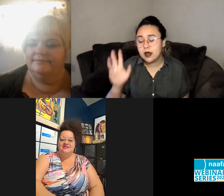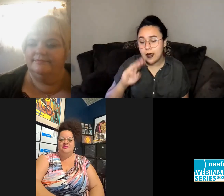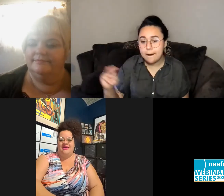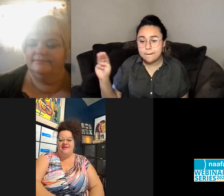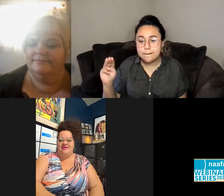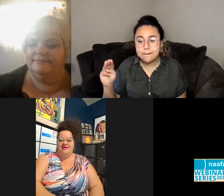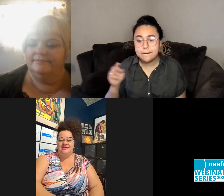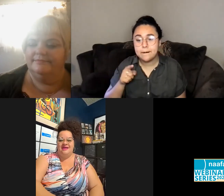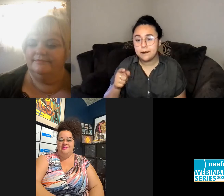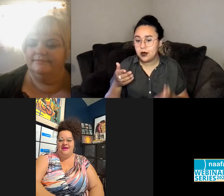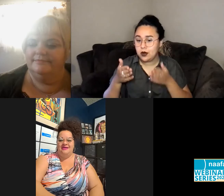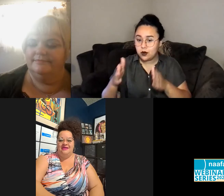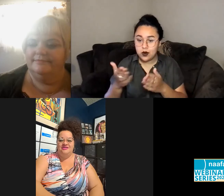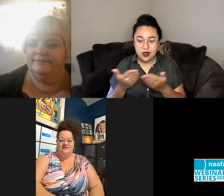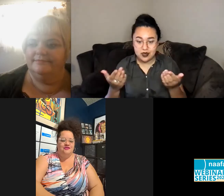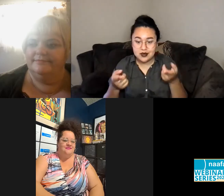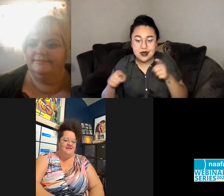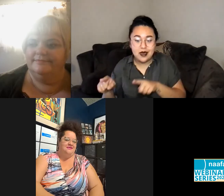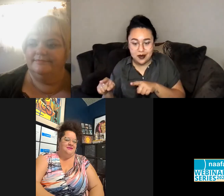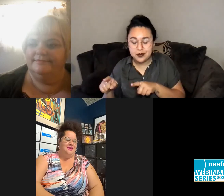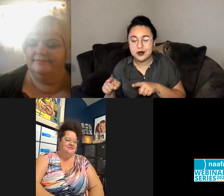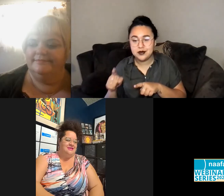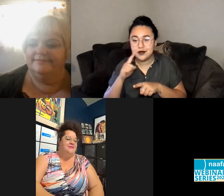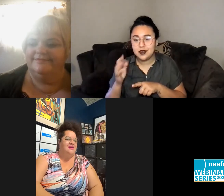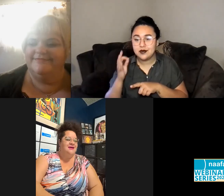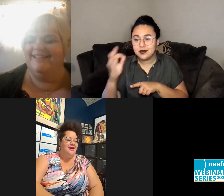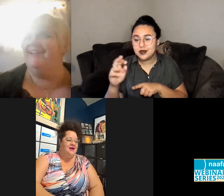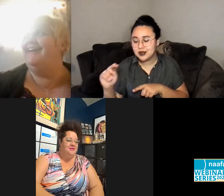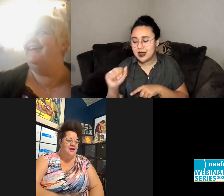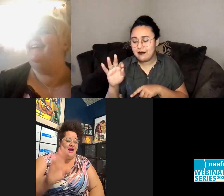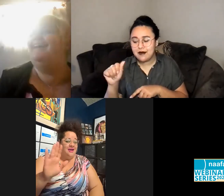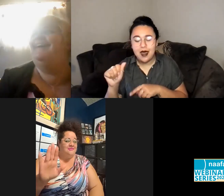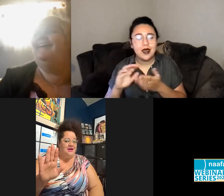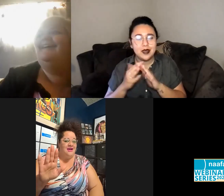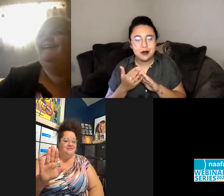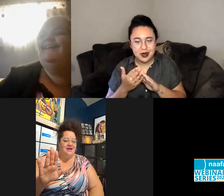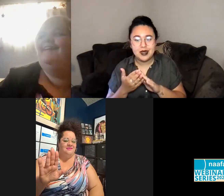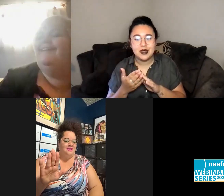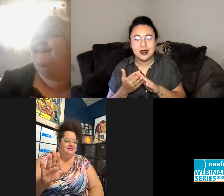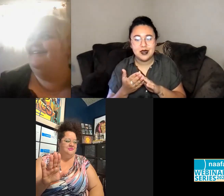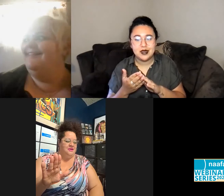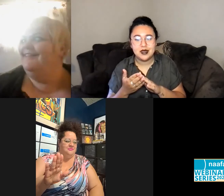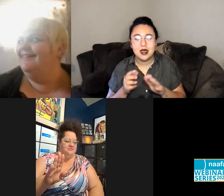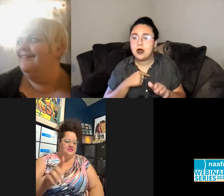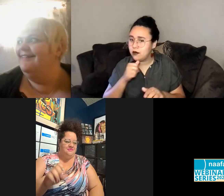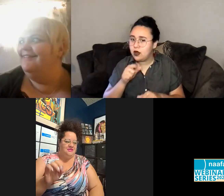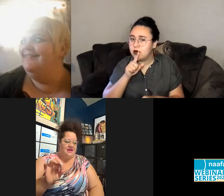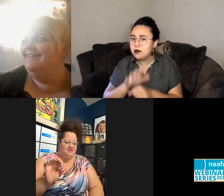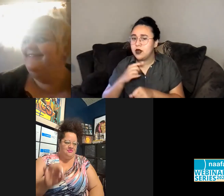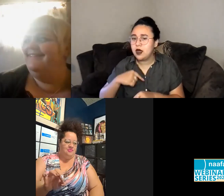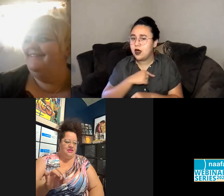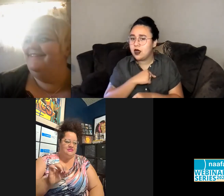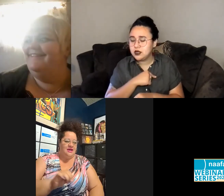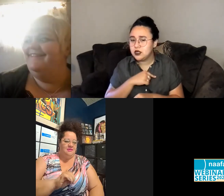This is the way that things end up getting into the future of NAAFA committee, I will say, but I am not committing us to pick up seatbelts